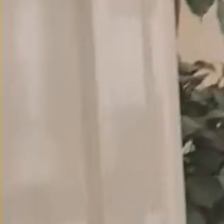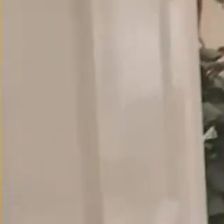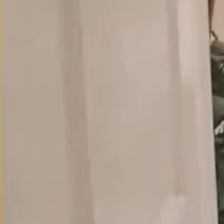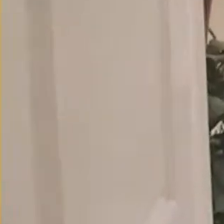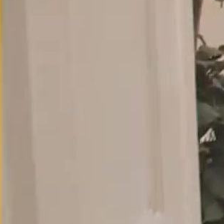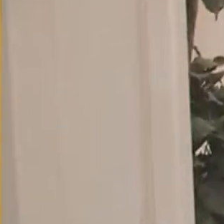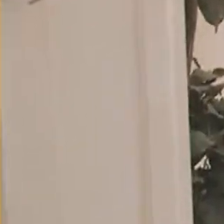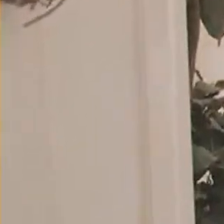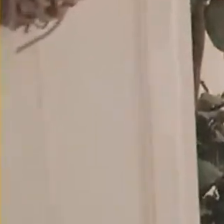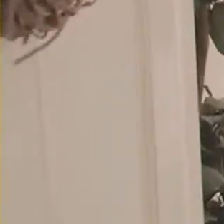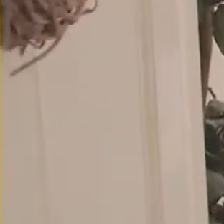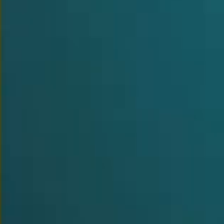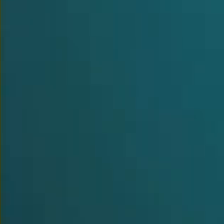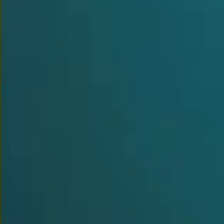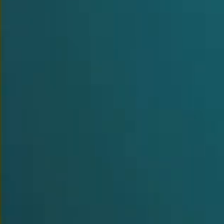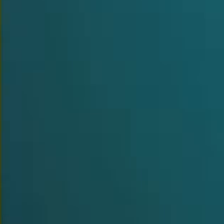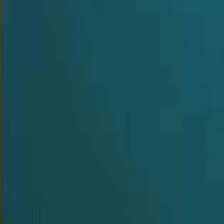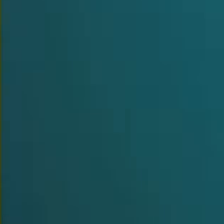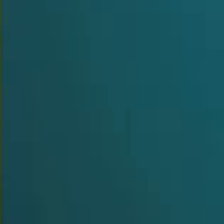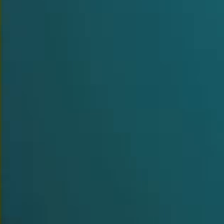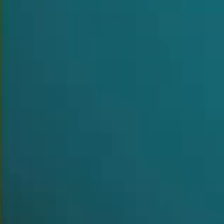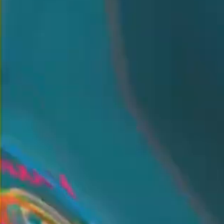Hey, it's Farmer Nappy.